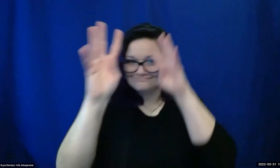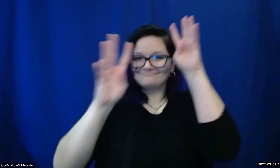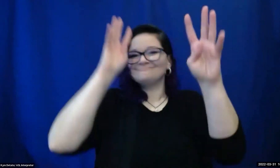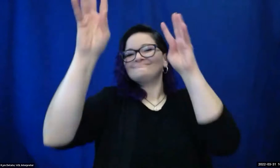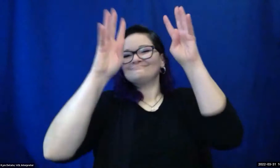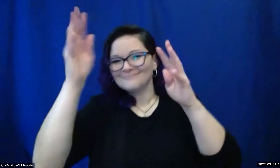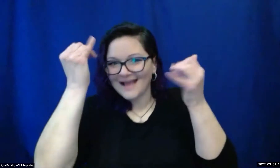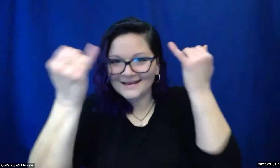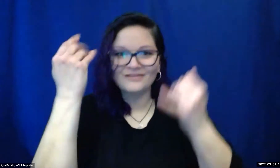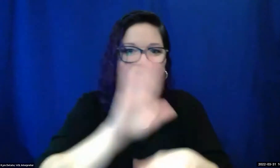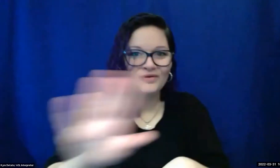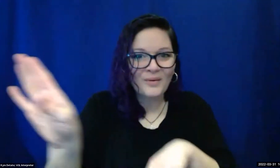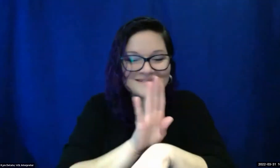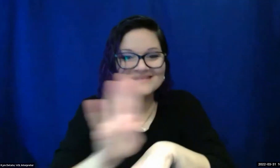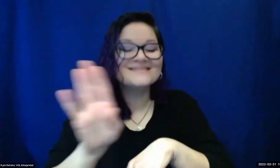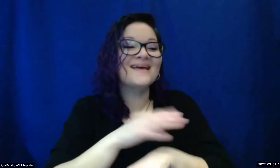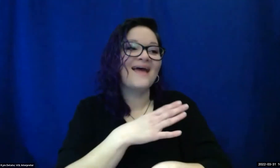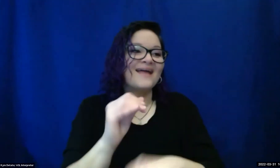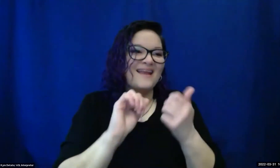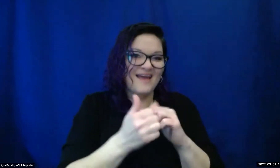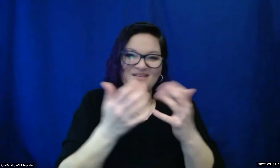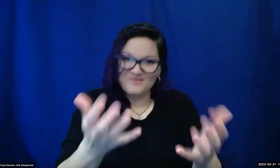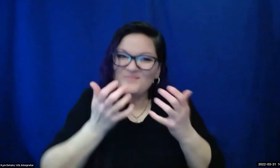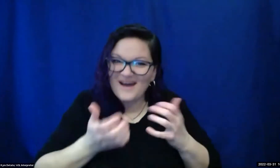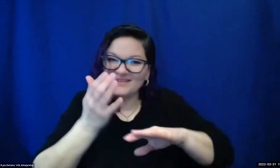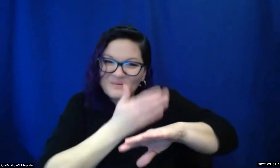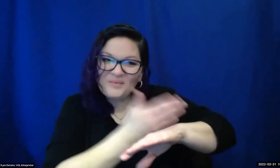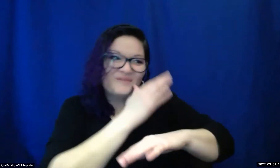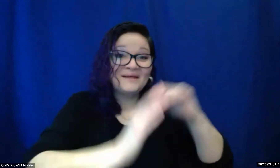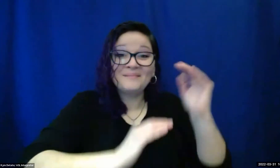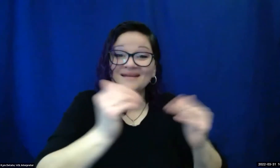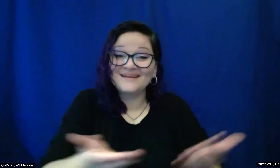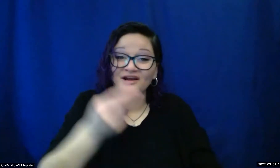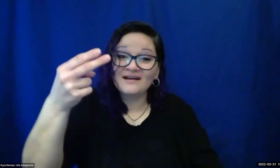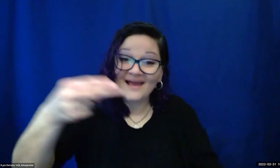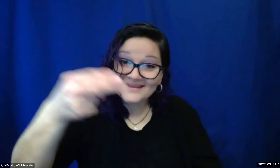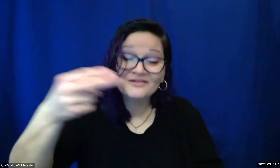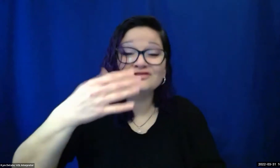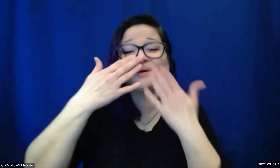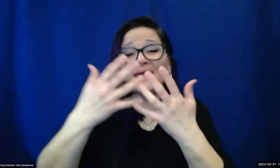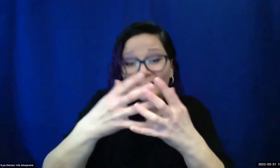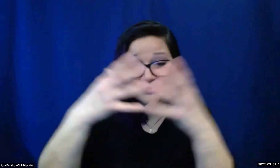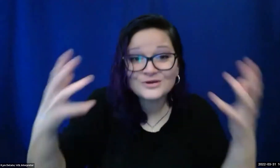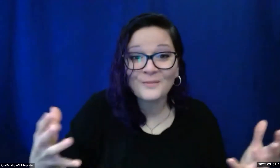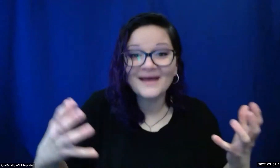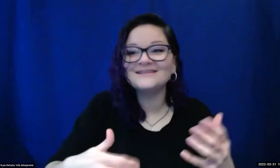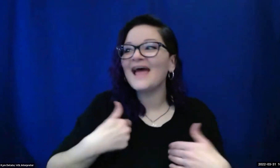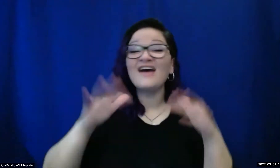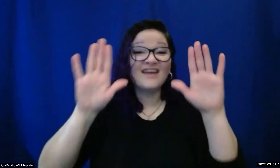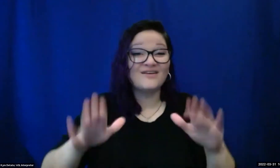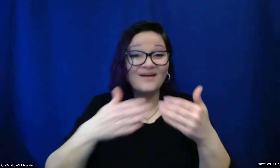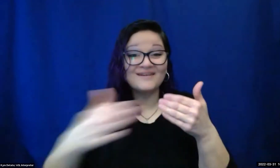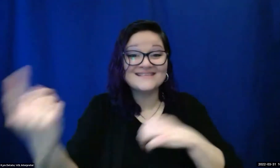ideas and how you want to improve your building in Hyattsville. So thanks a lot, and have a great rest of your